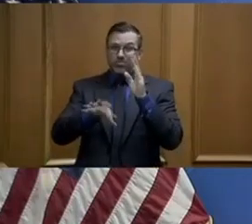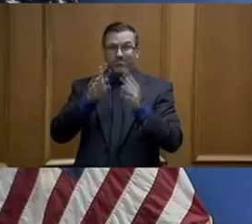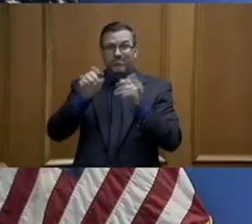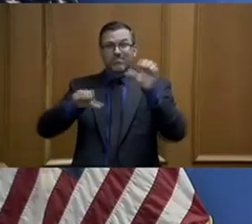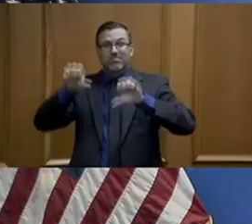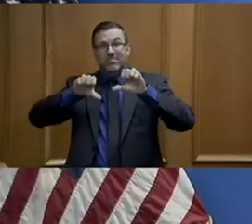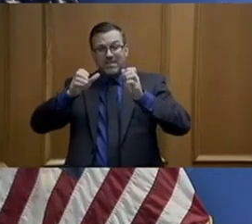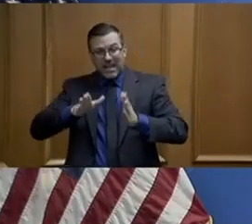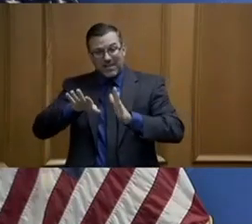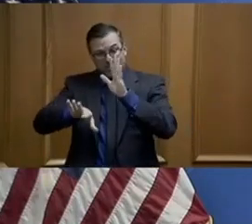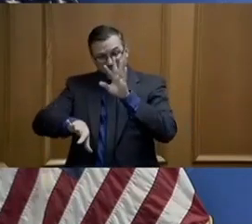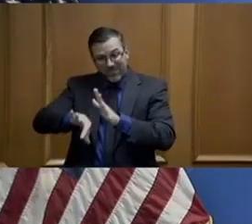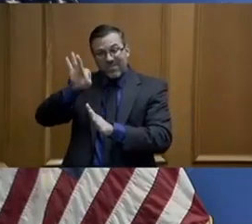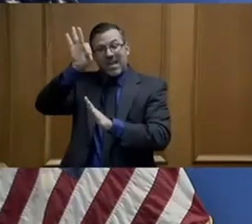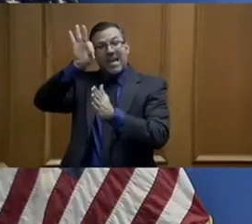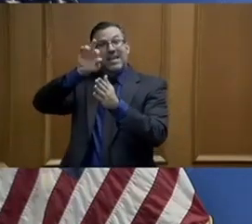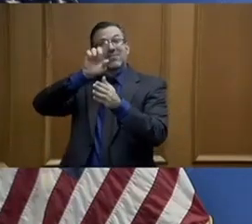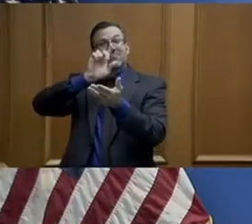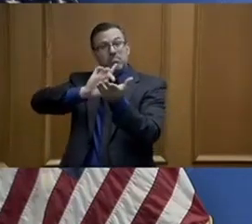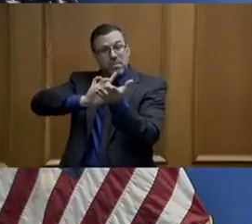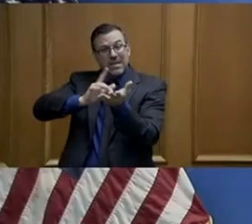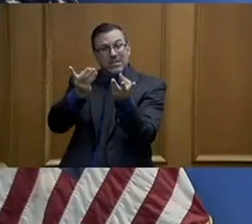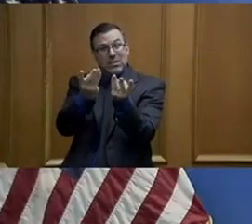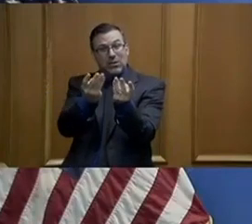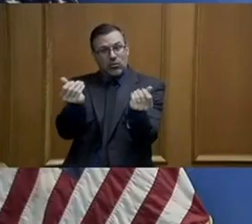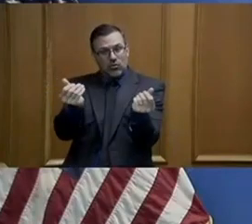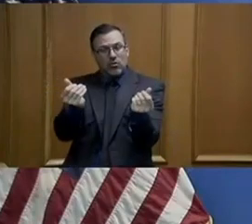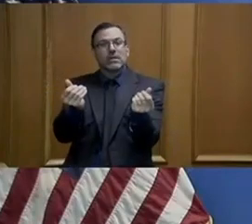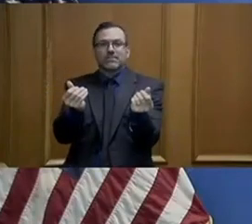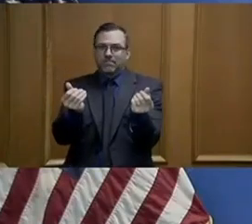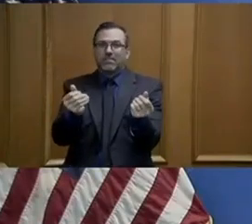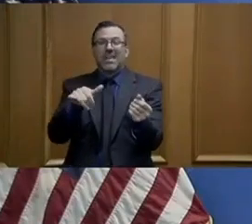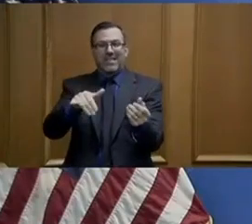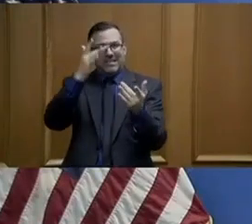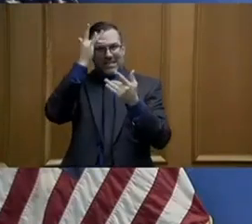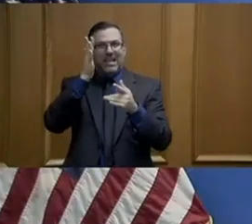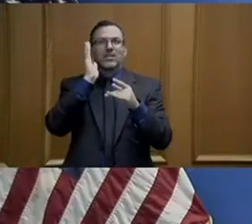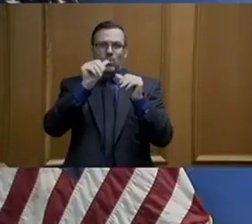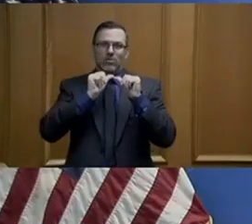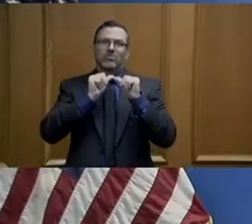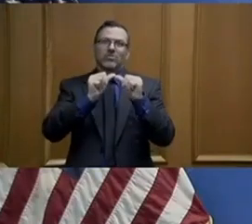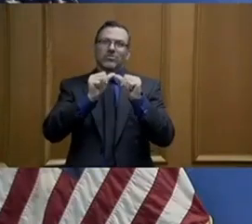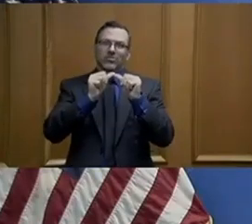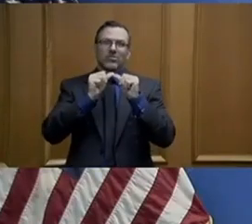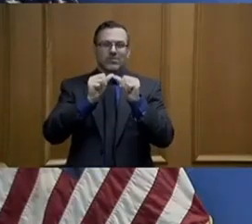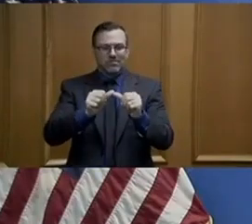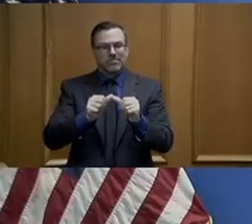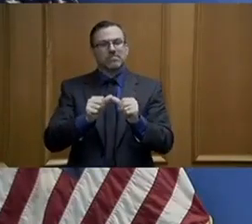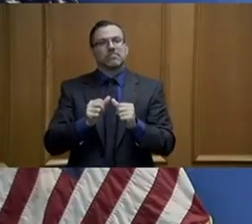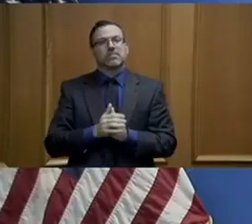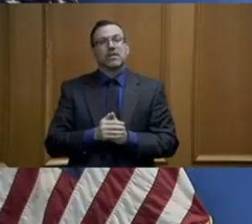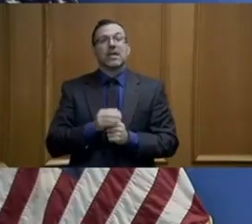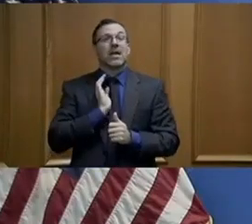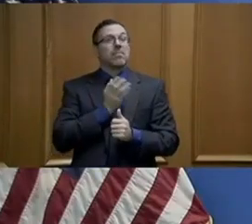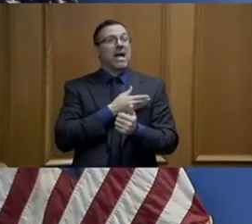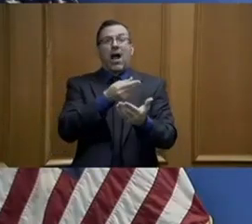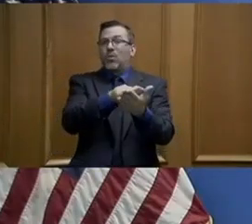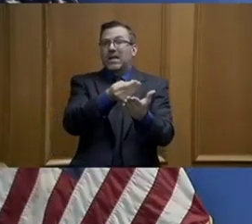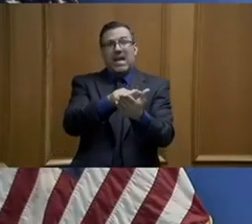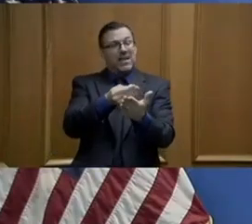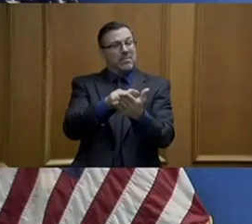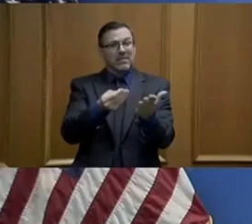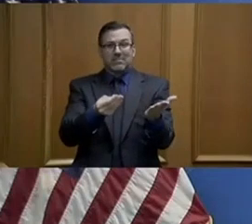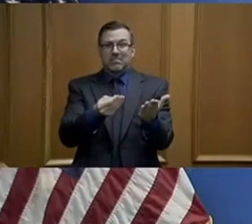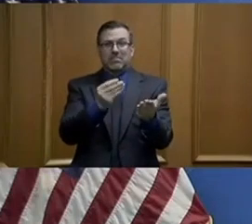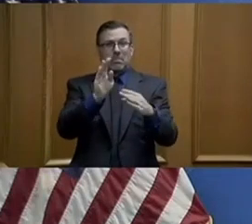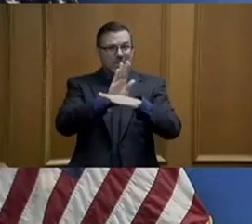manage and consider whenever we are making decisions. However, it's clear that our economy cannot stay shut down